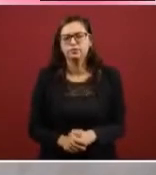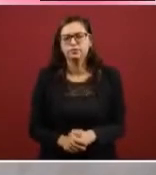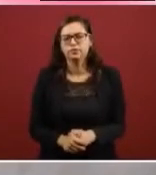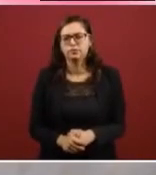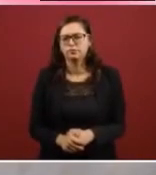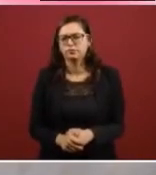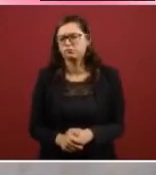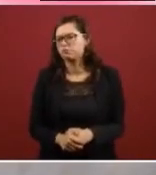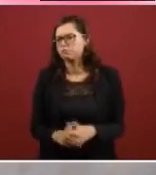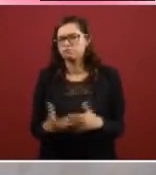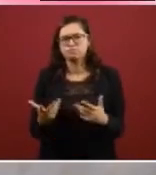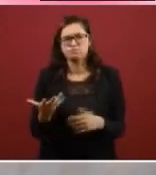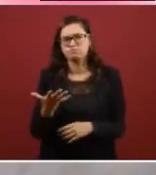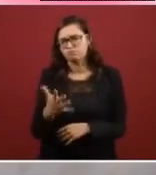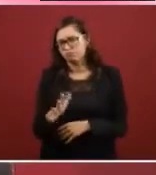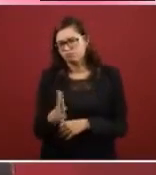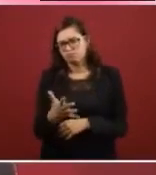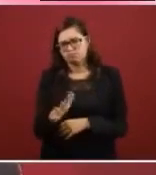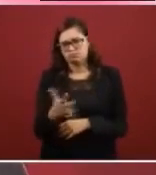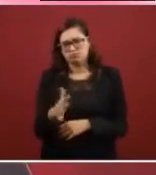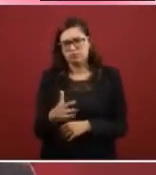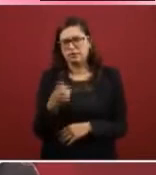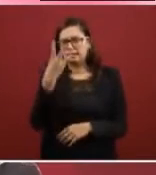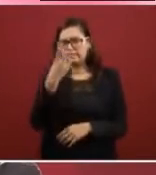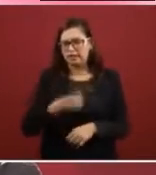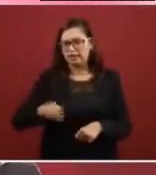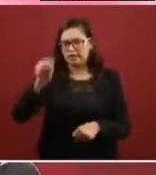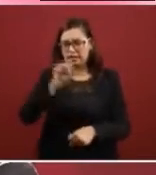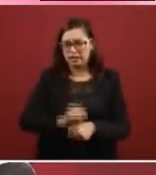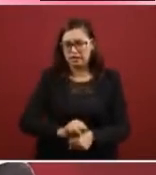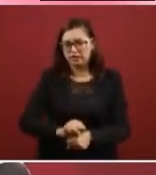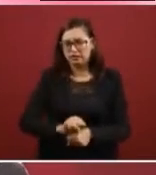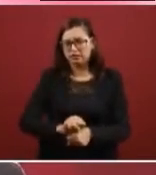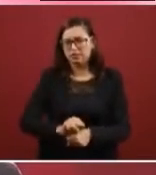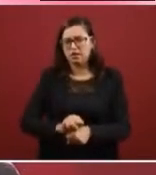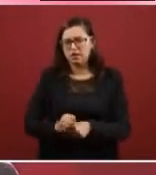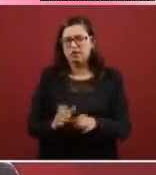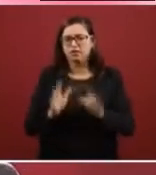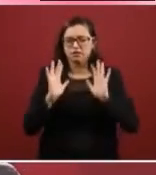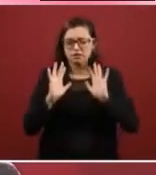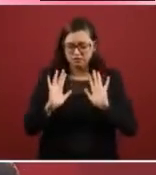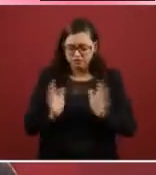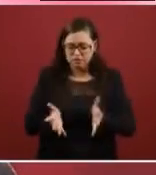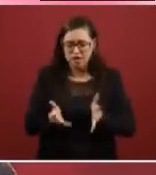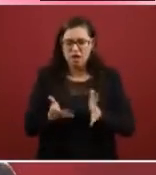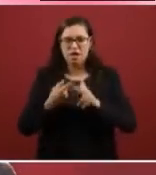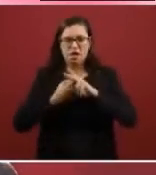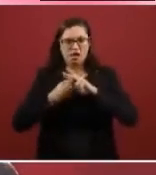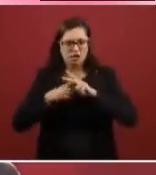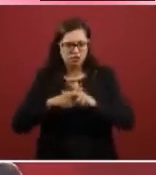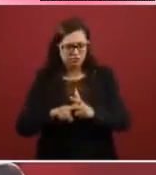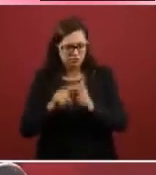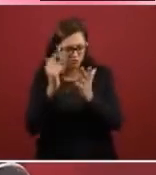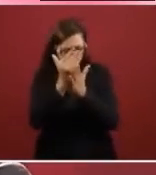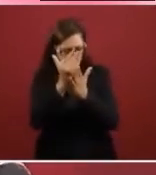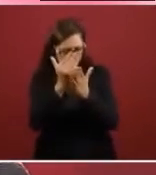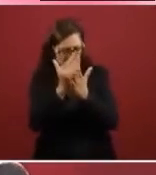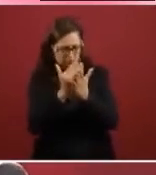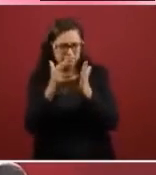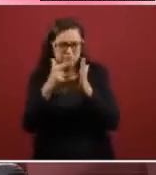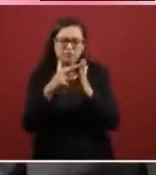hace más o menos about 3 weeks ago with instructions for all